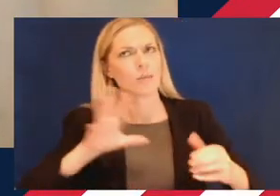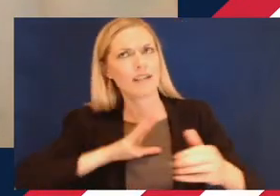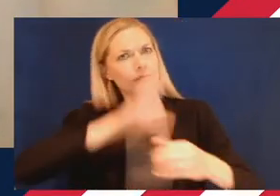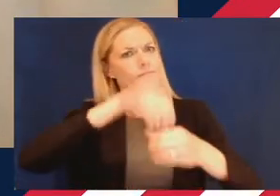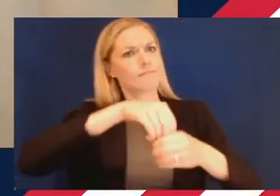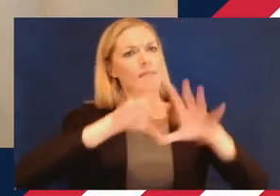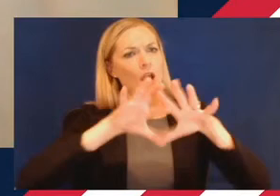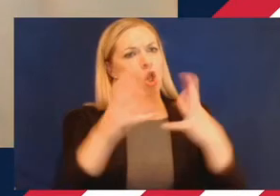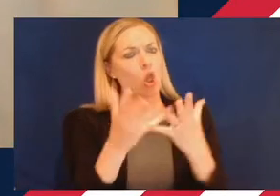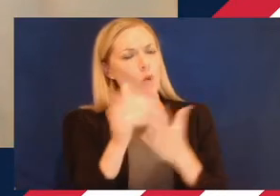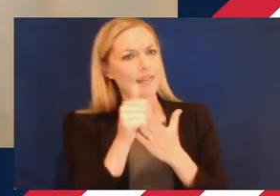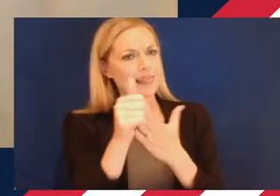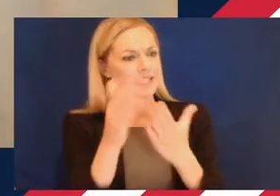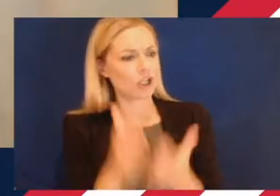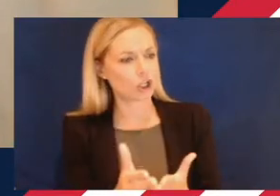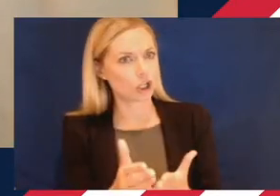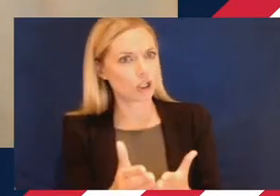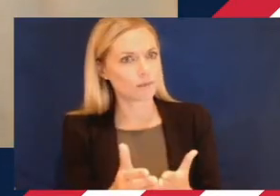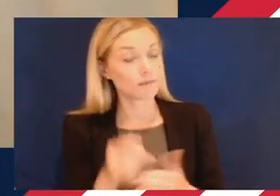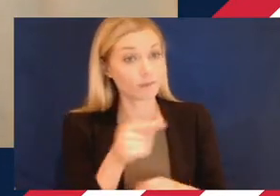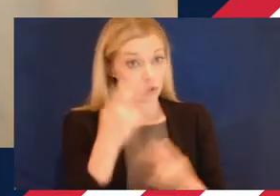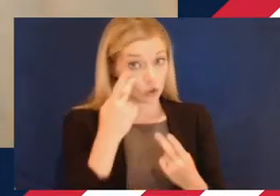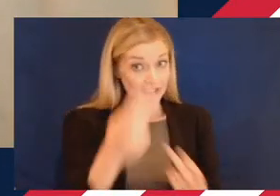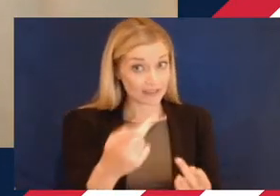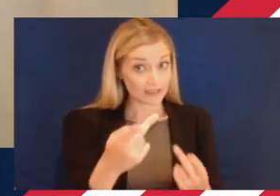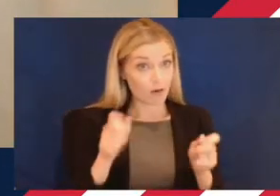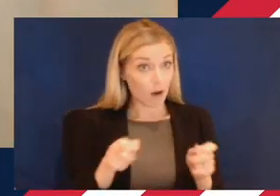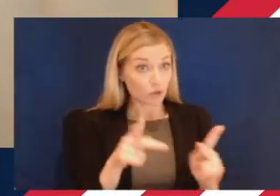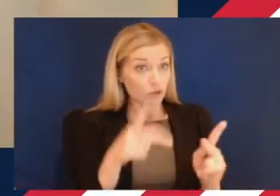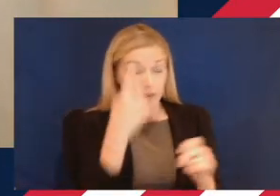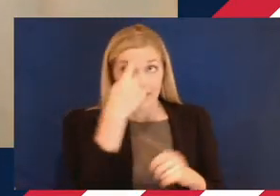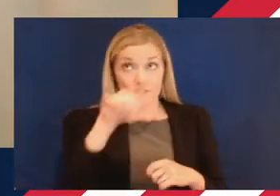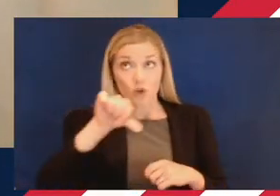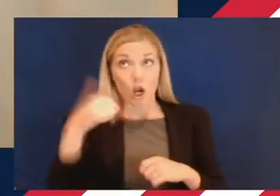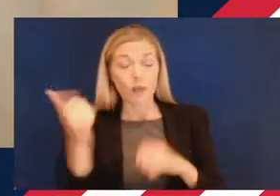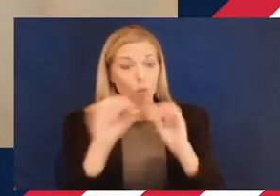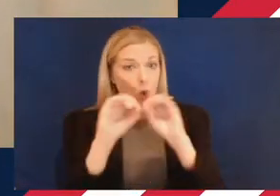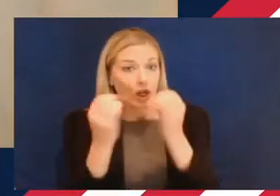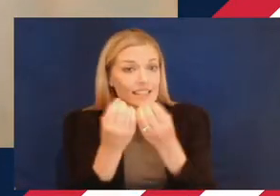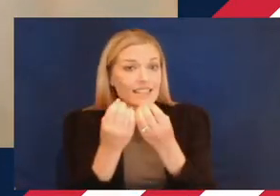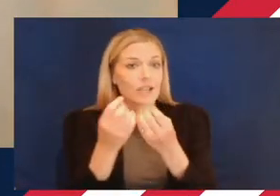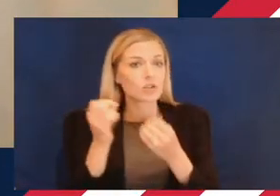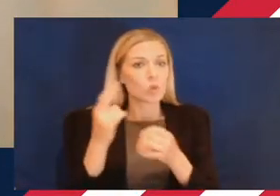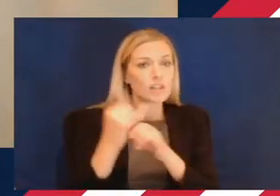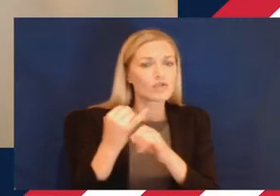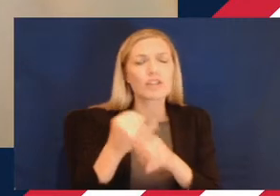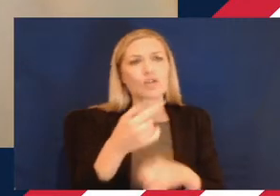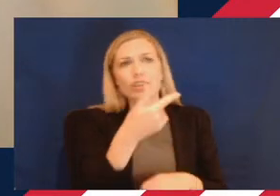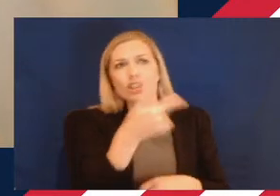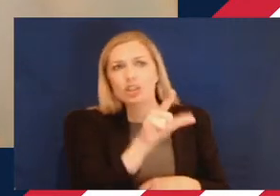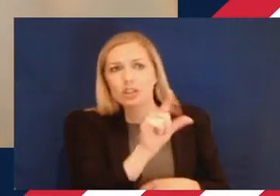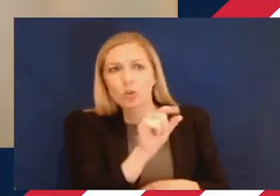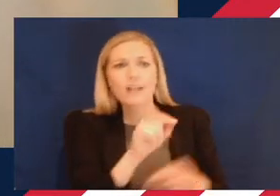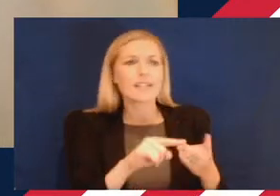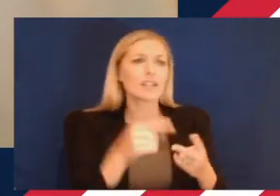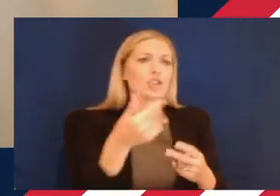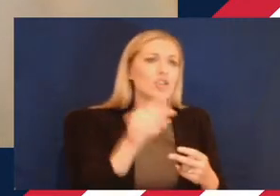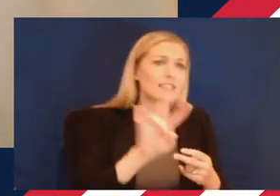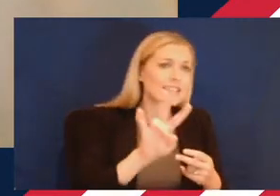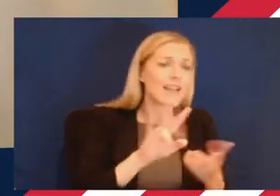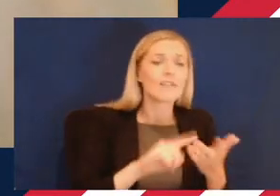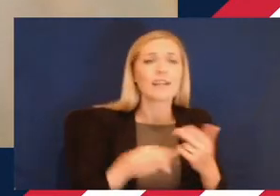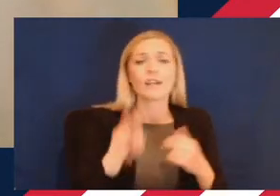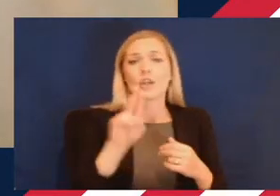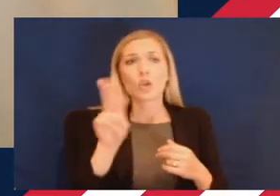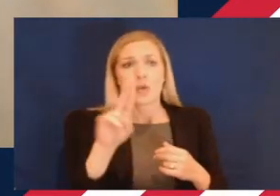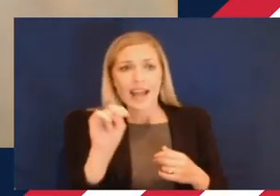the pandemic? Do you see opportunities in other institutions, whether it's the G20, the G7, the United Nations, maybe it's all